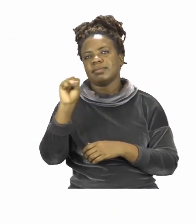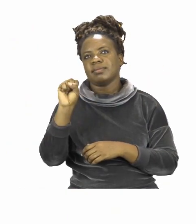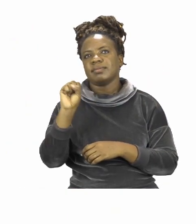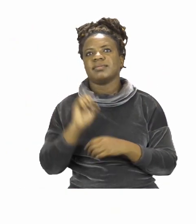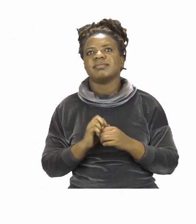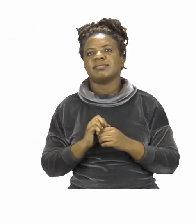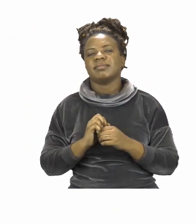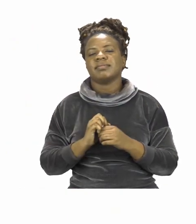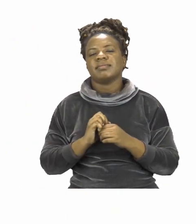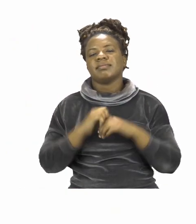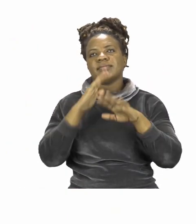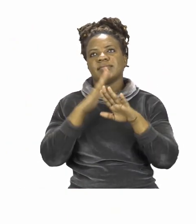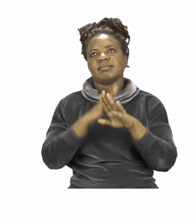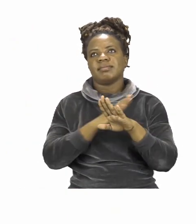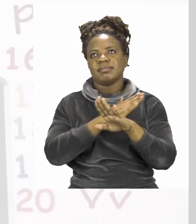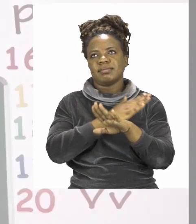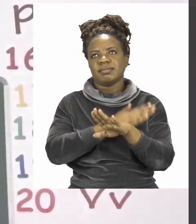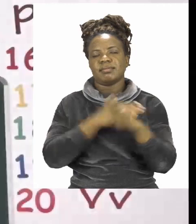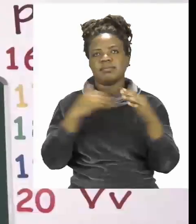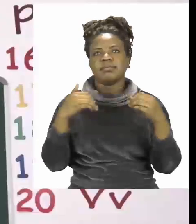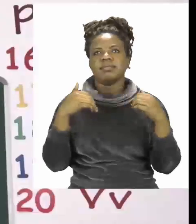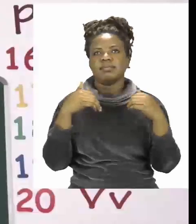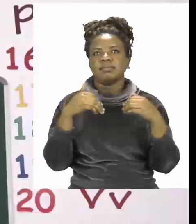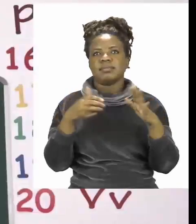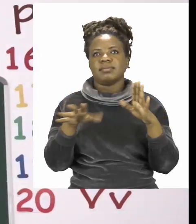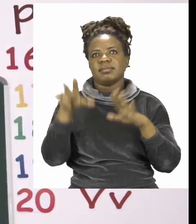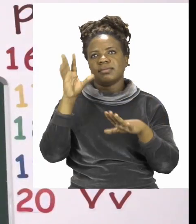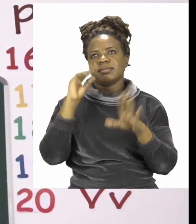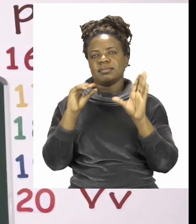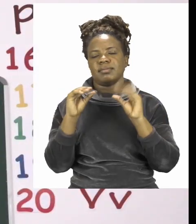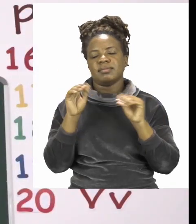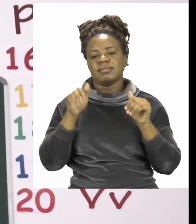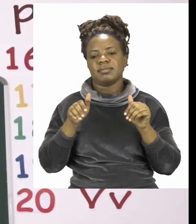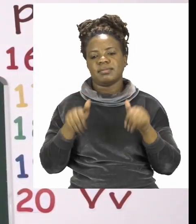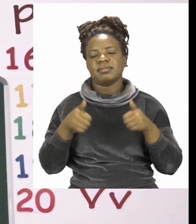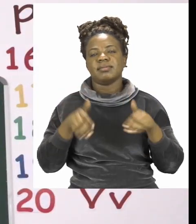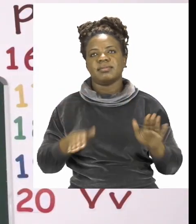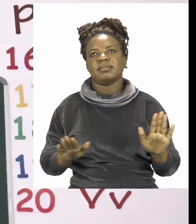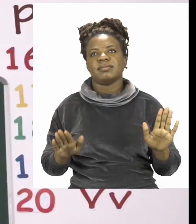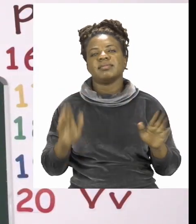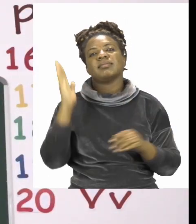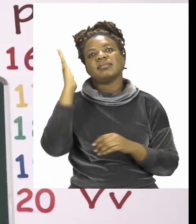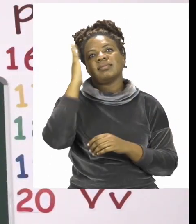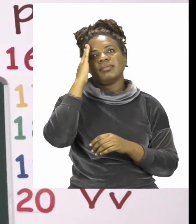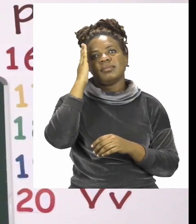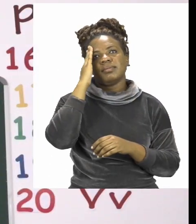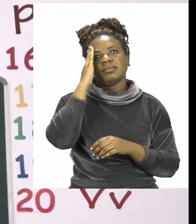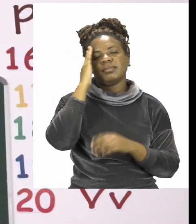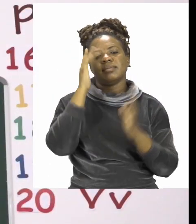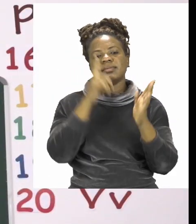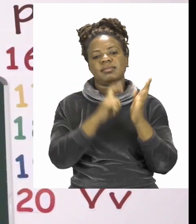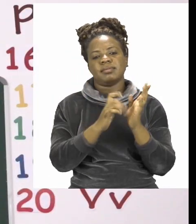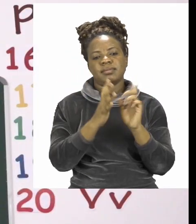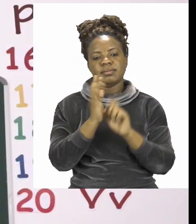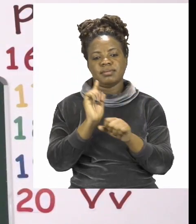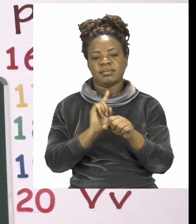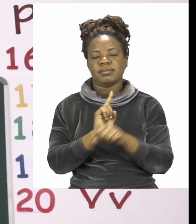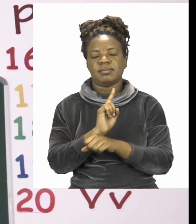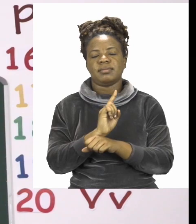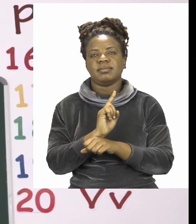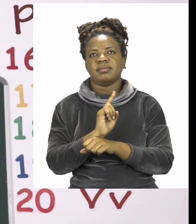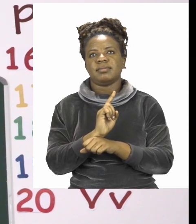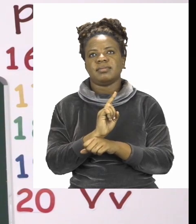senses. And before we get into any lessons, boys and girls, we know that we have to sanitize.